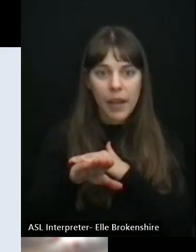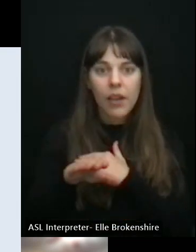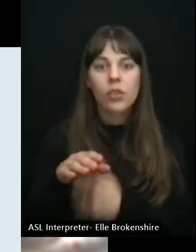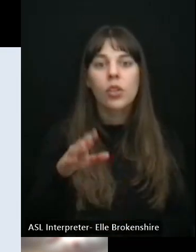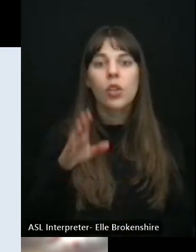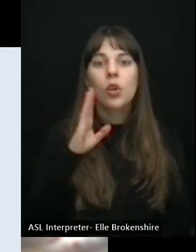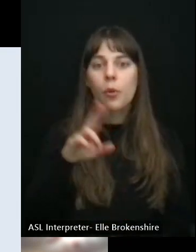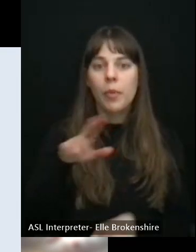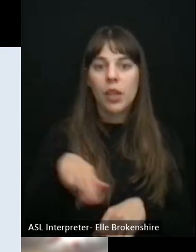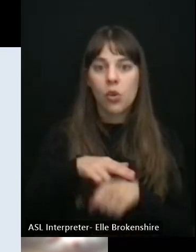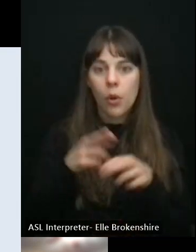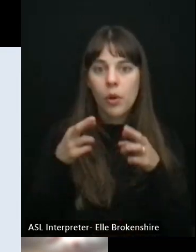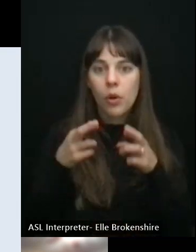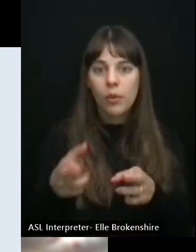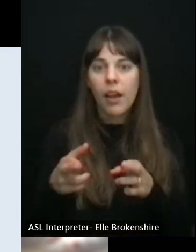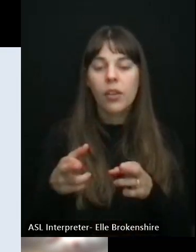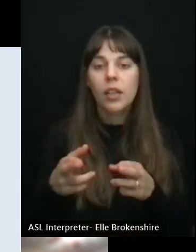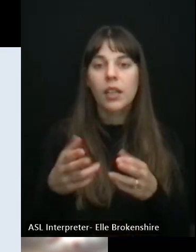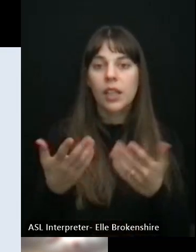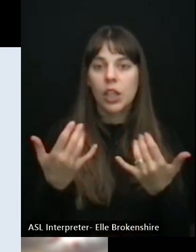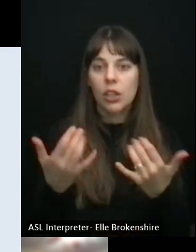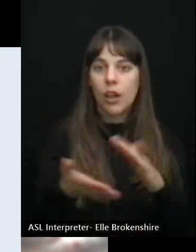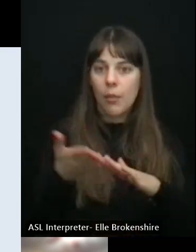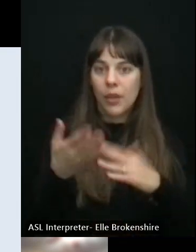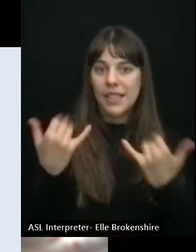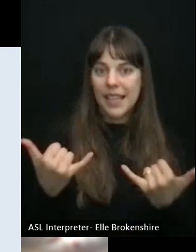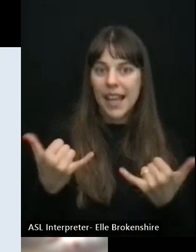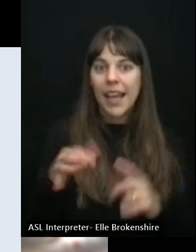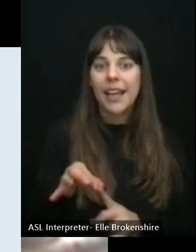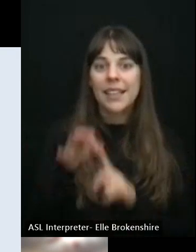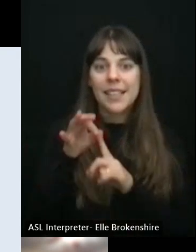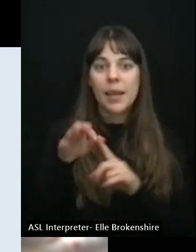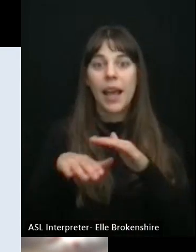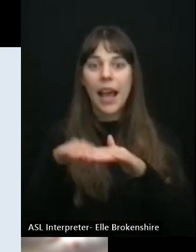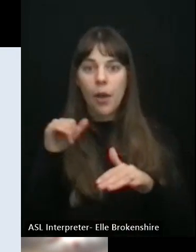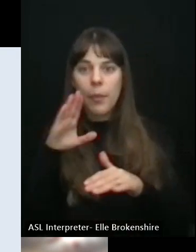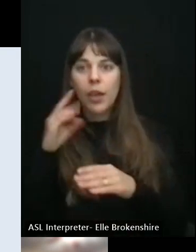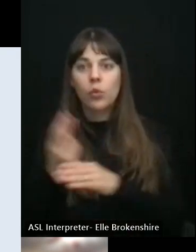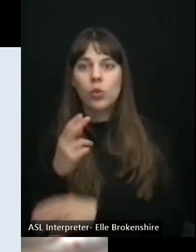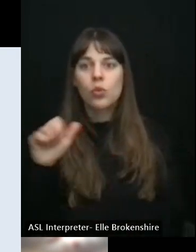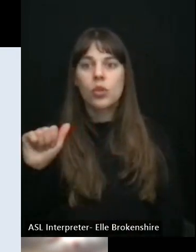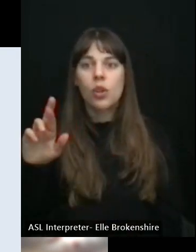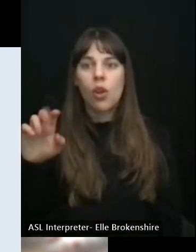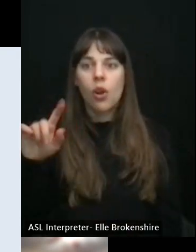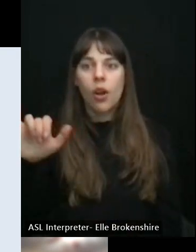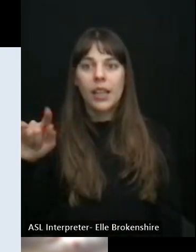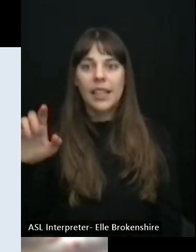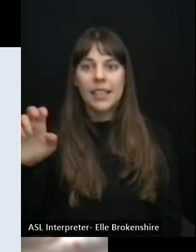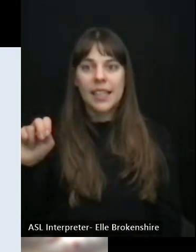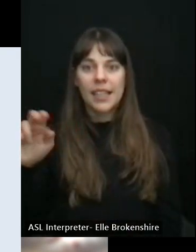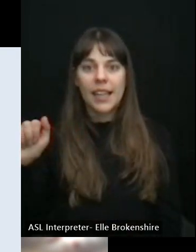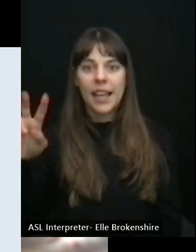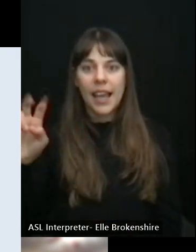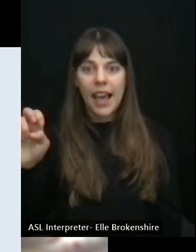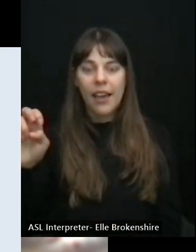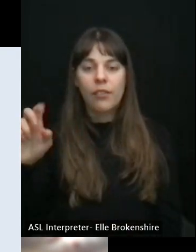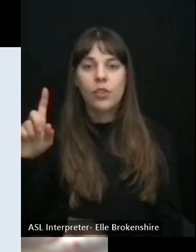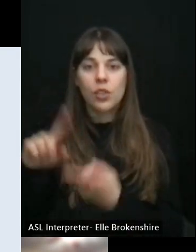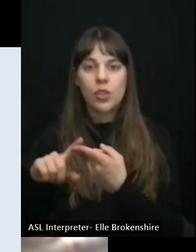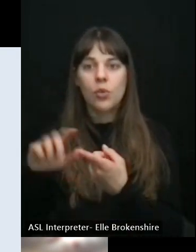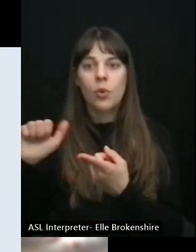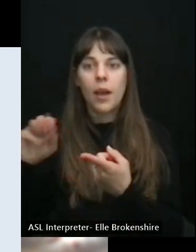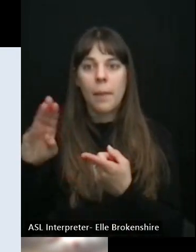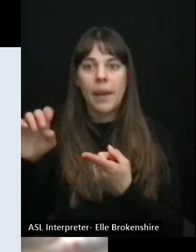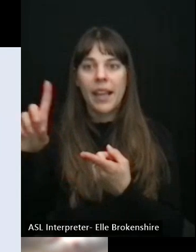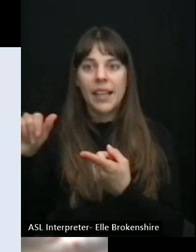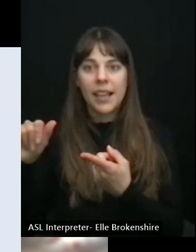And the next route is the Y1, doing that what we call like the standard detour via Allentown,